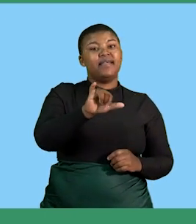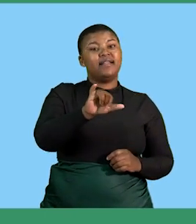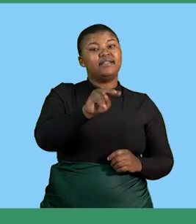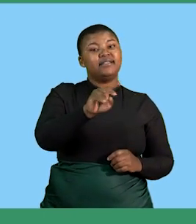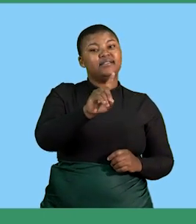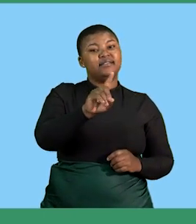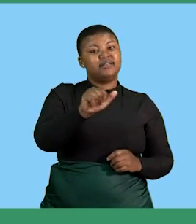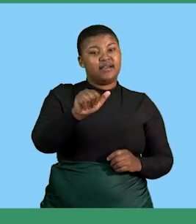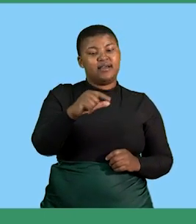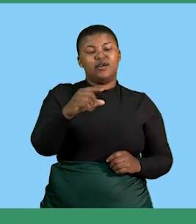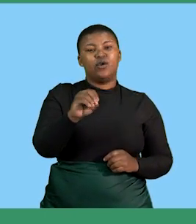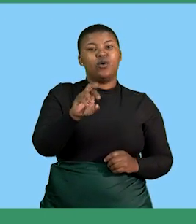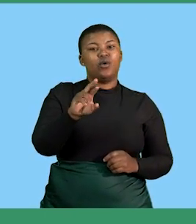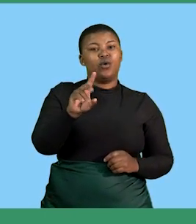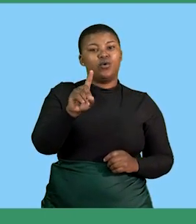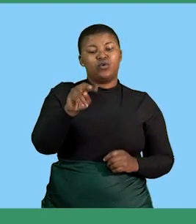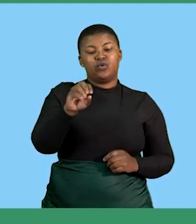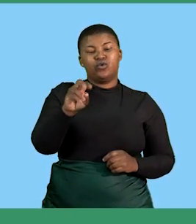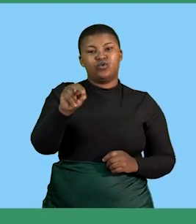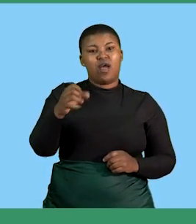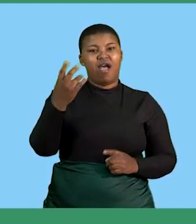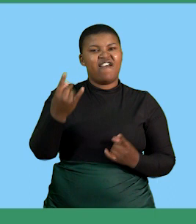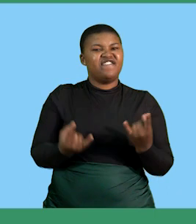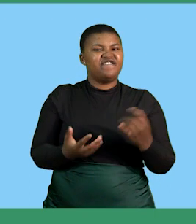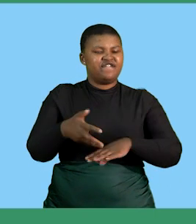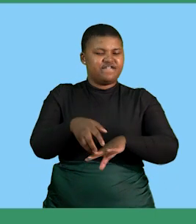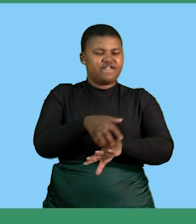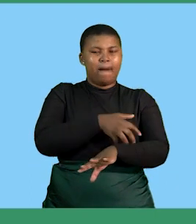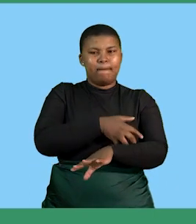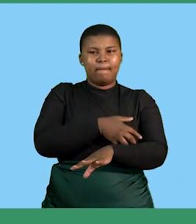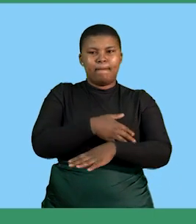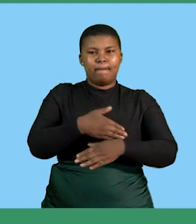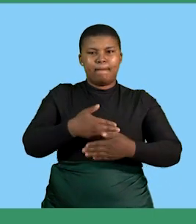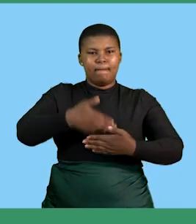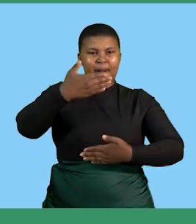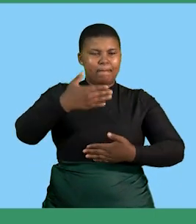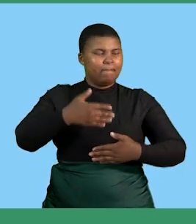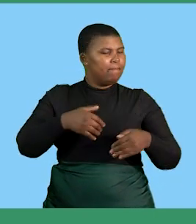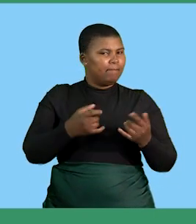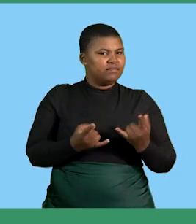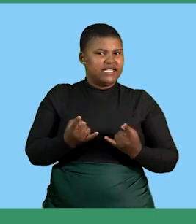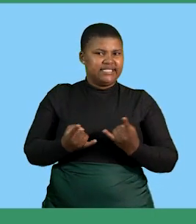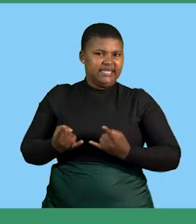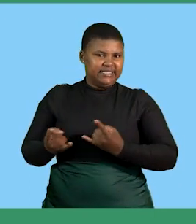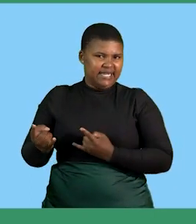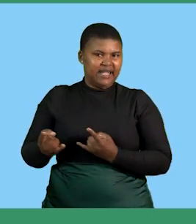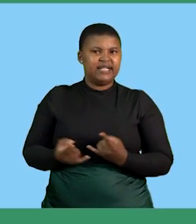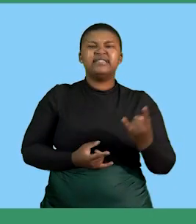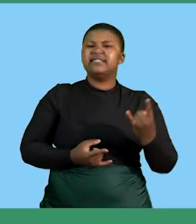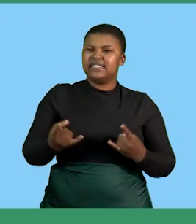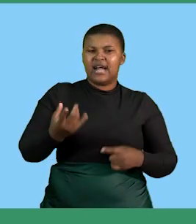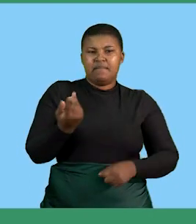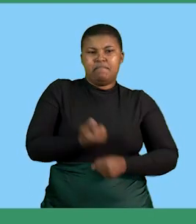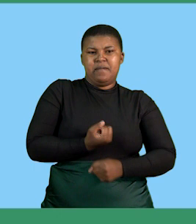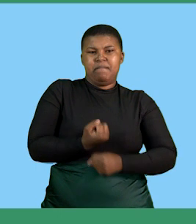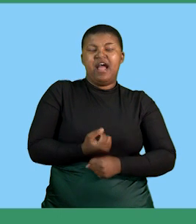Farmstall sells the produce from the local farmers. So the local farmers being the producers of